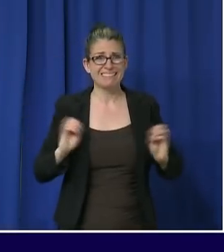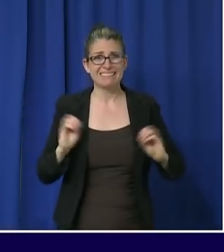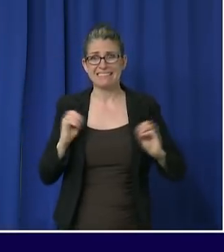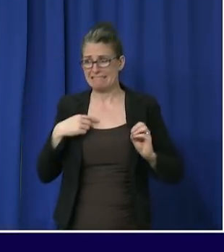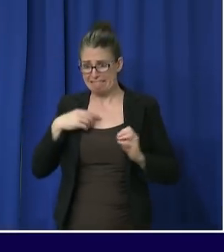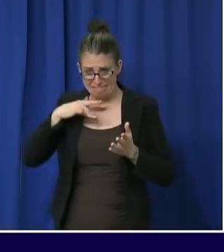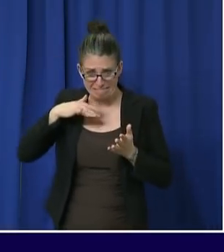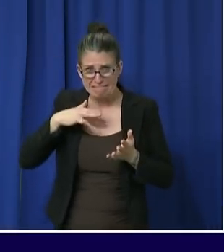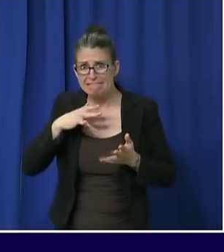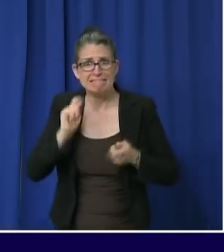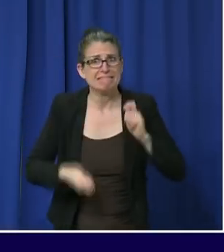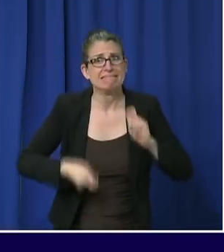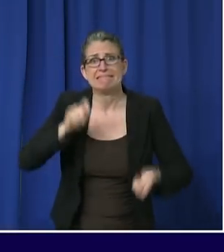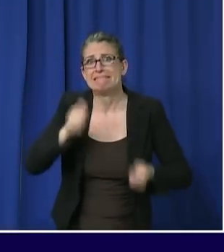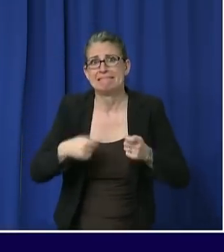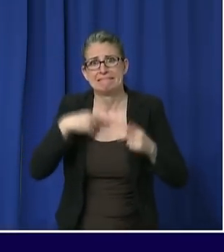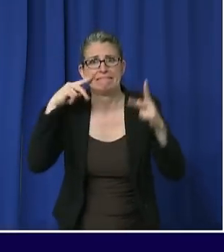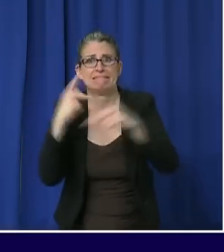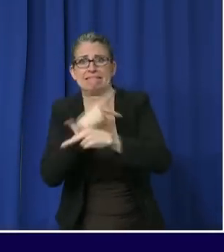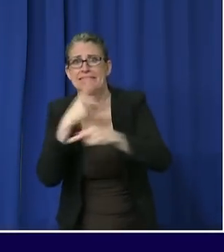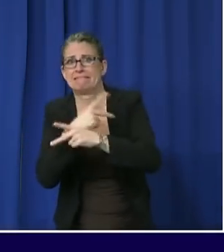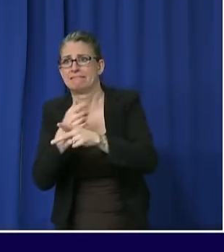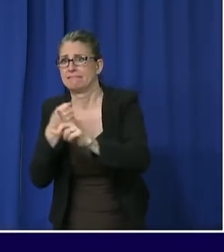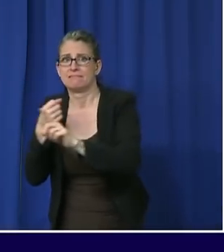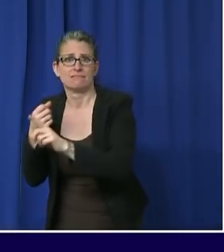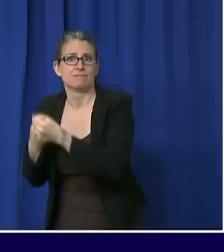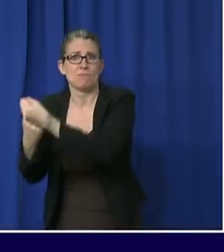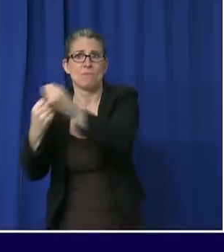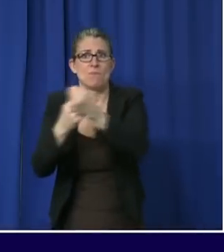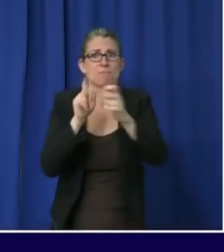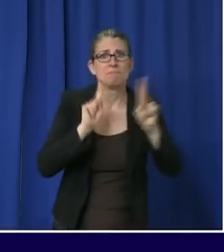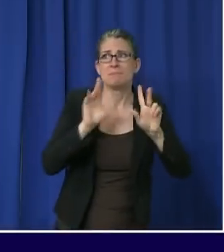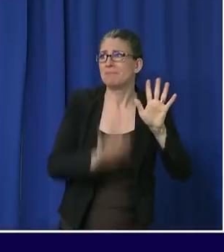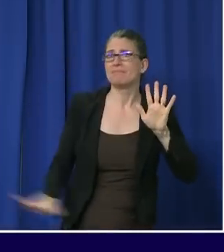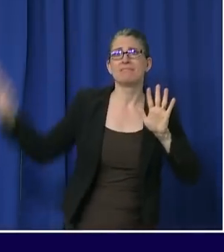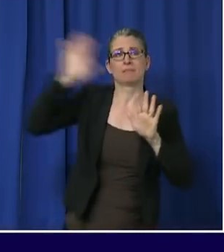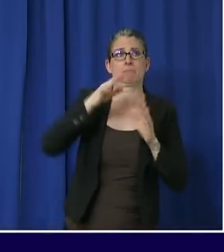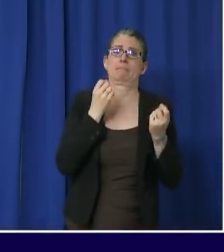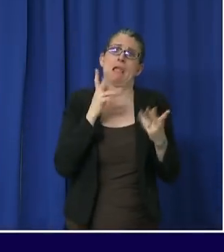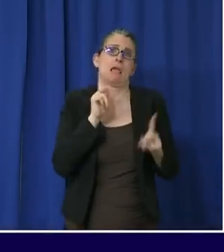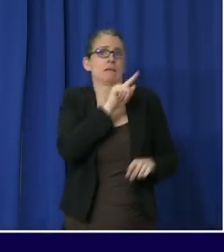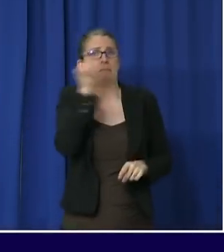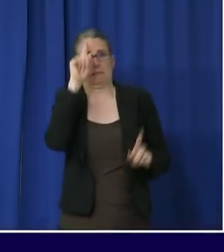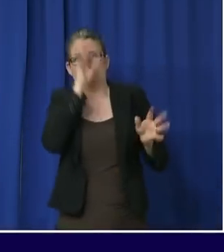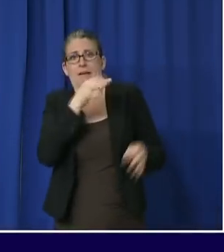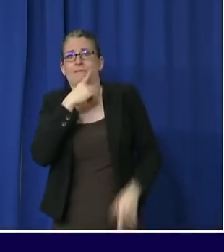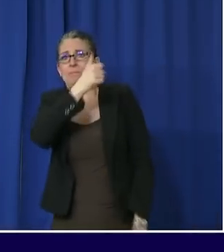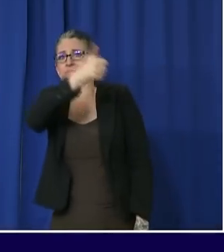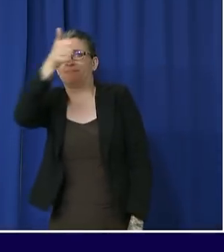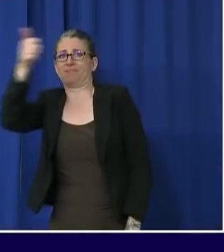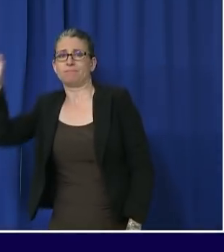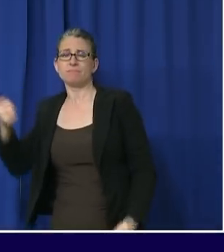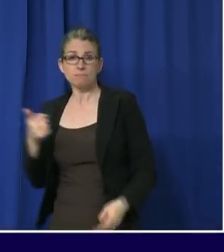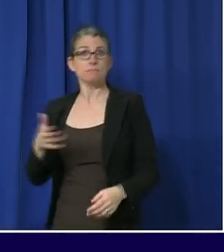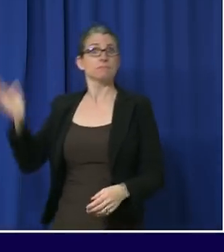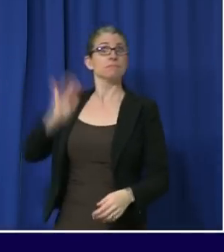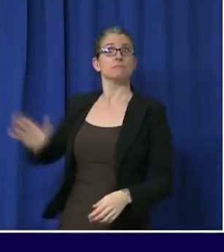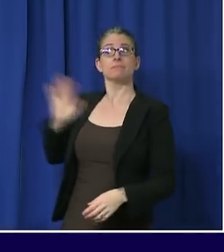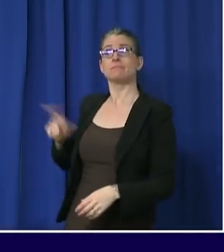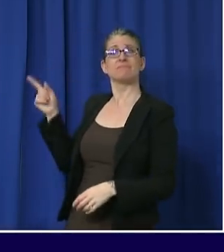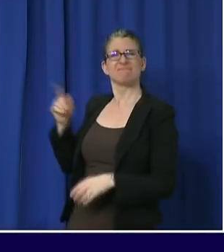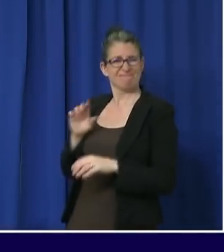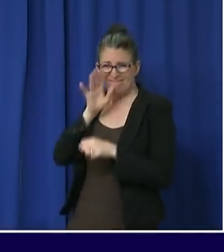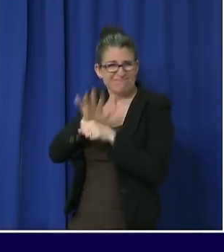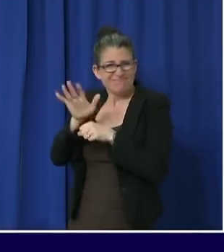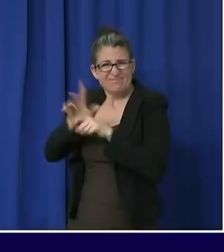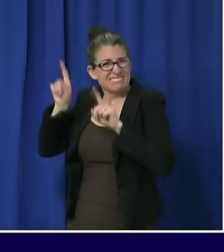self-restraining themselves against testing out of fear for resources would not need to do that anymore because of the